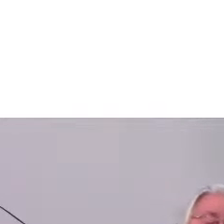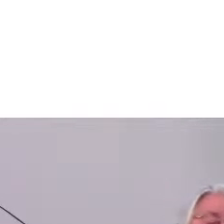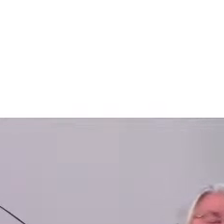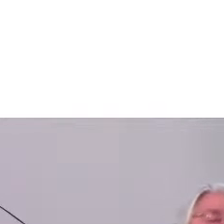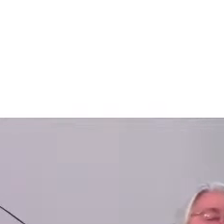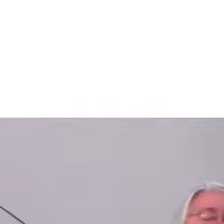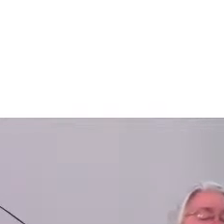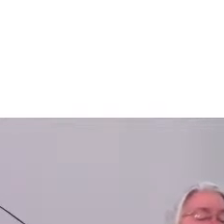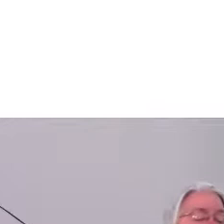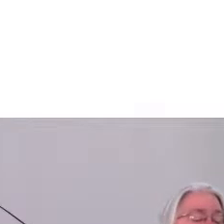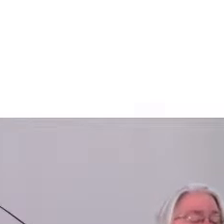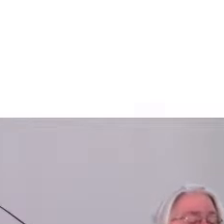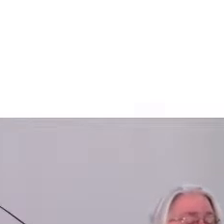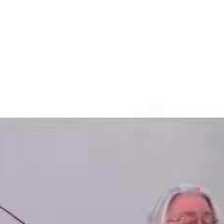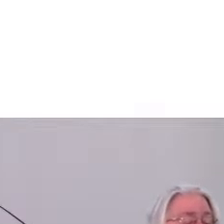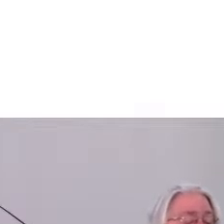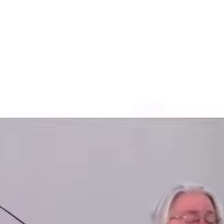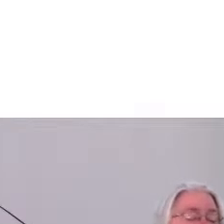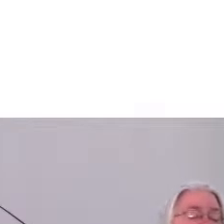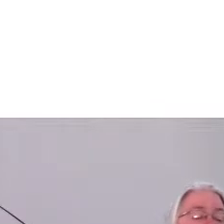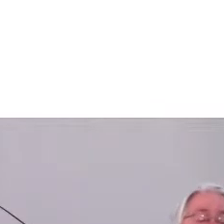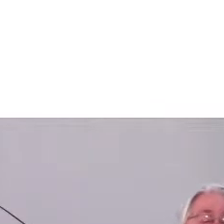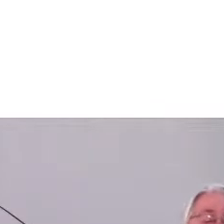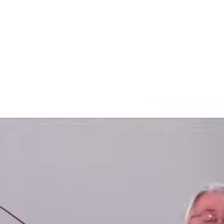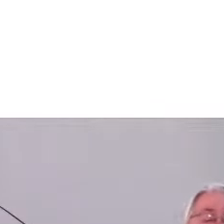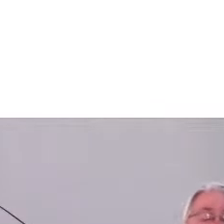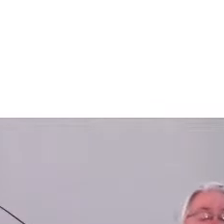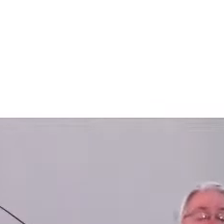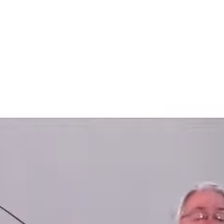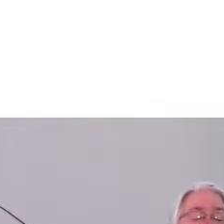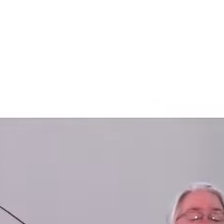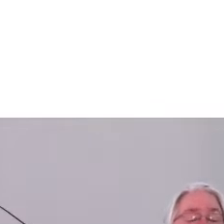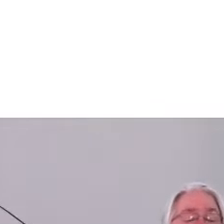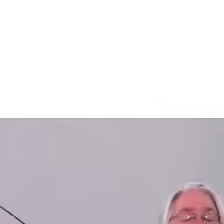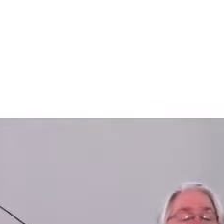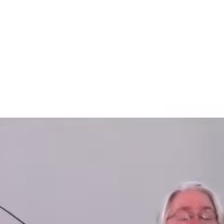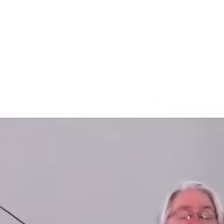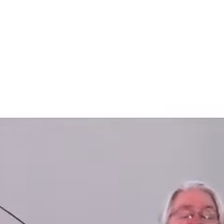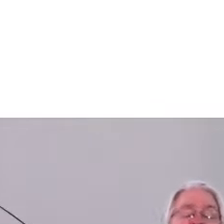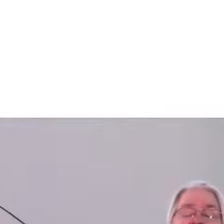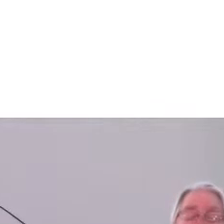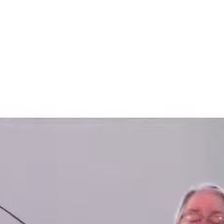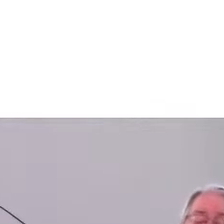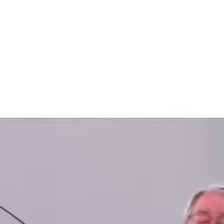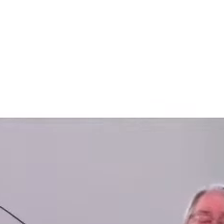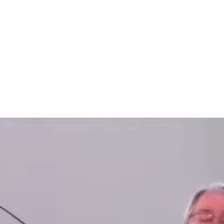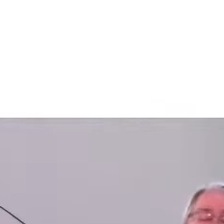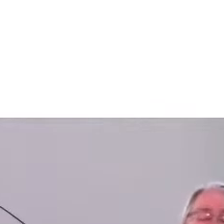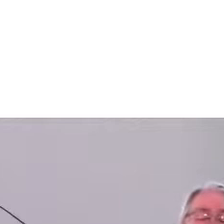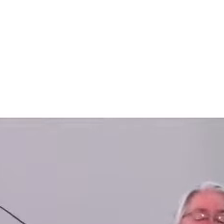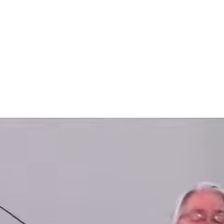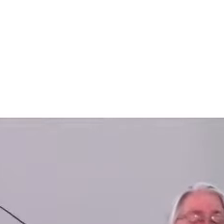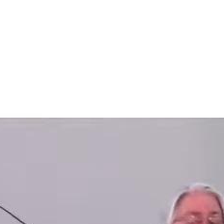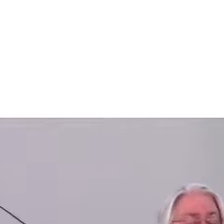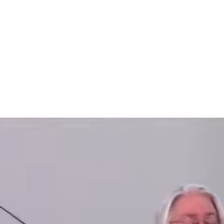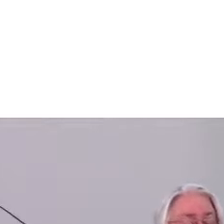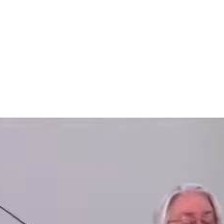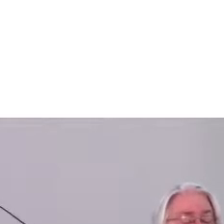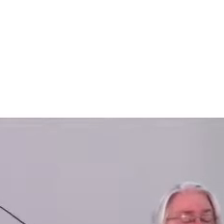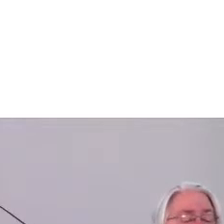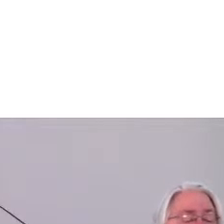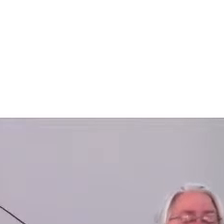garlands instead of ashes. Oh, we'll build a land where peace